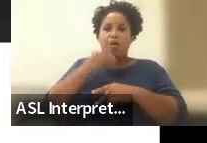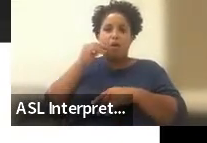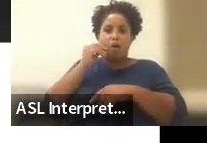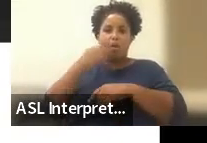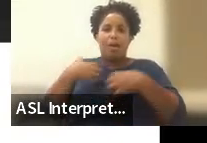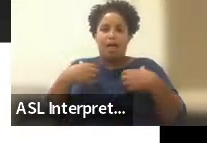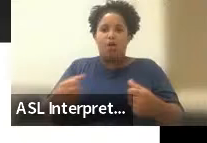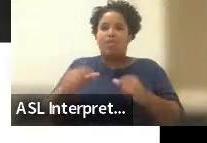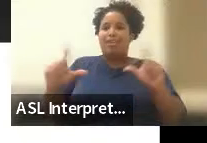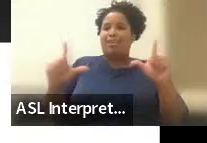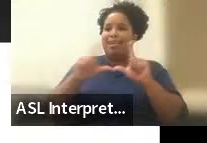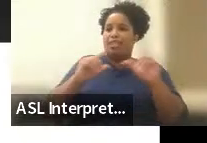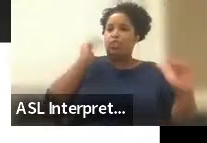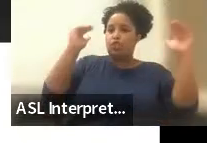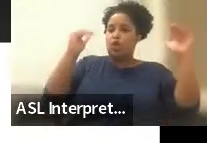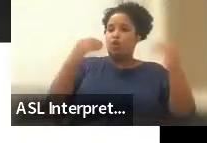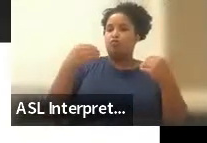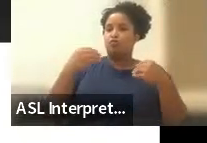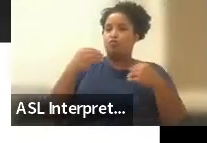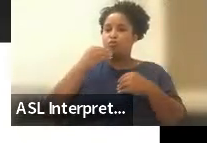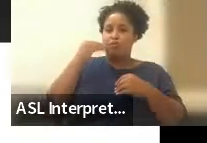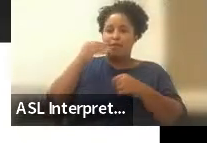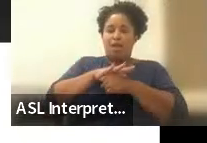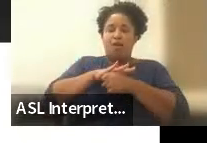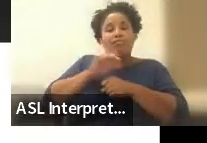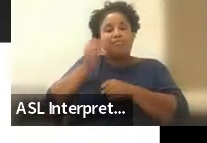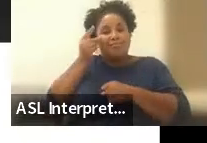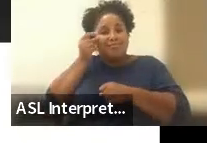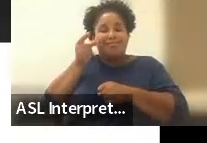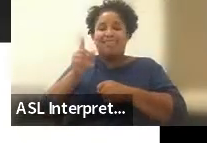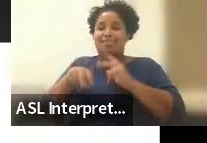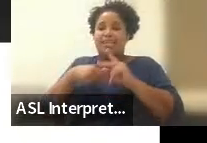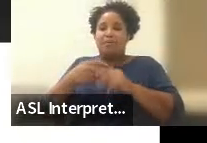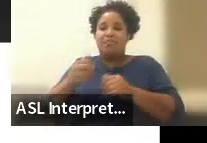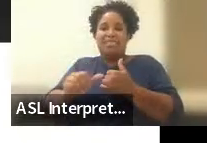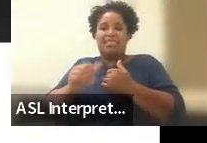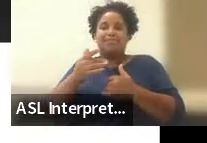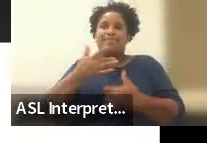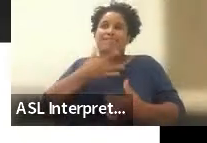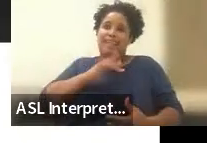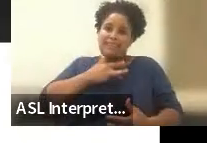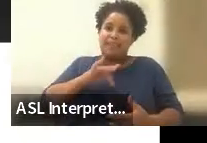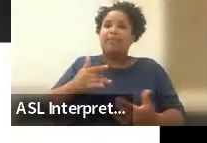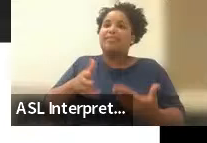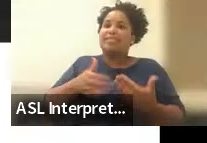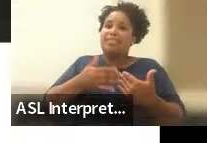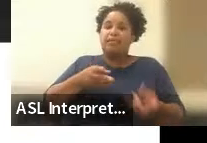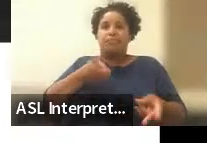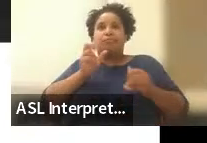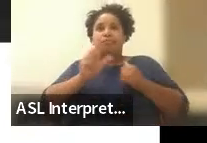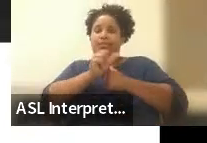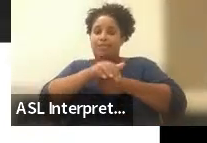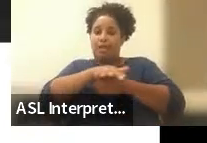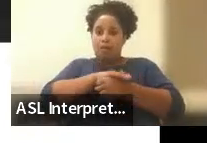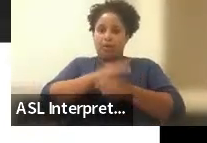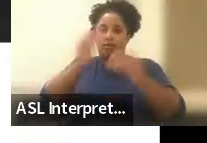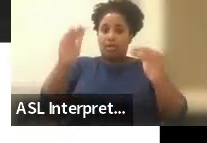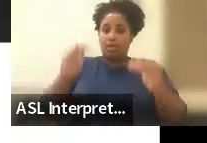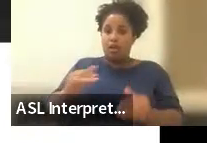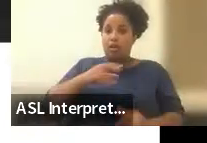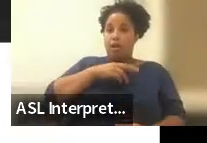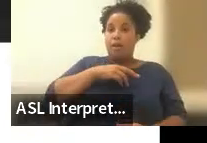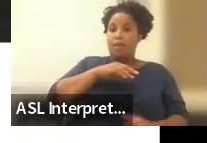residential facilities, so those sensitive settings. But weekly testing is no longer required for workers with medical or